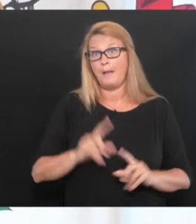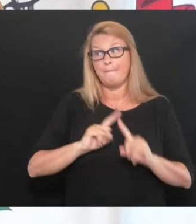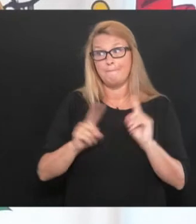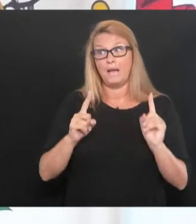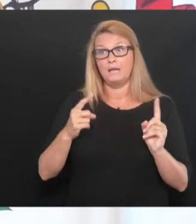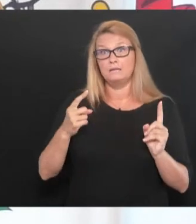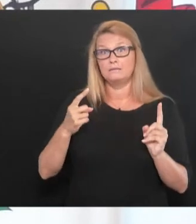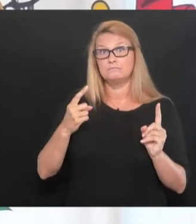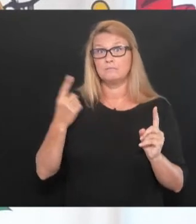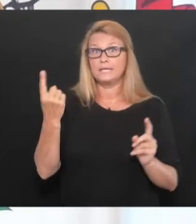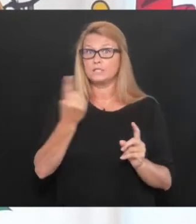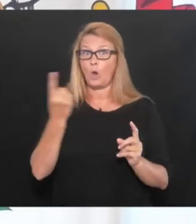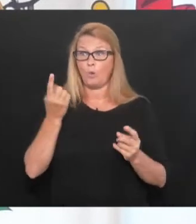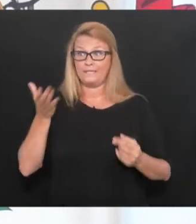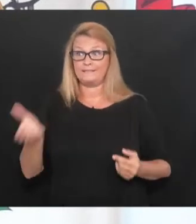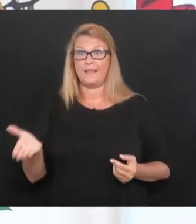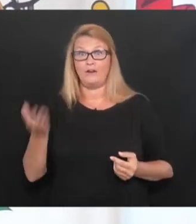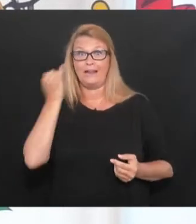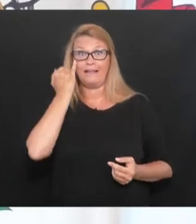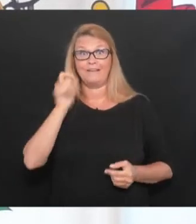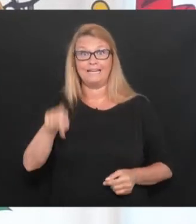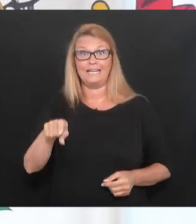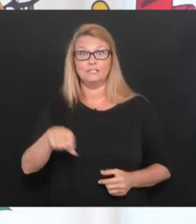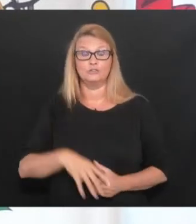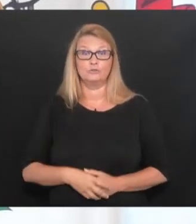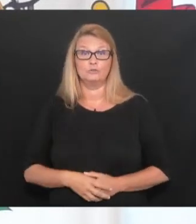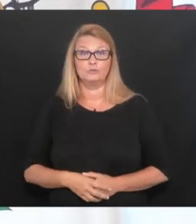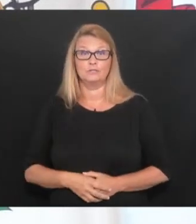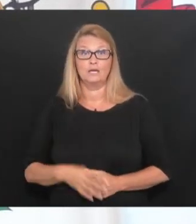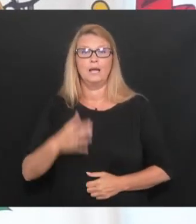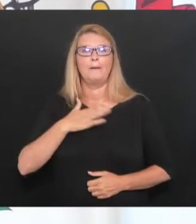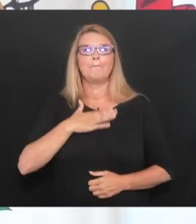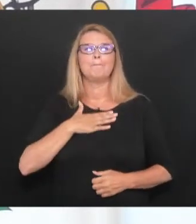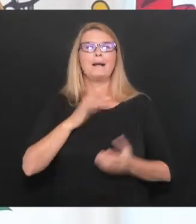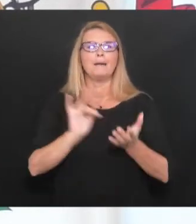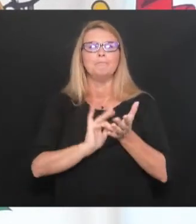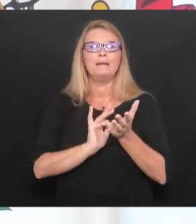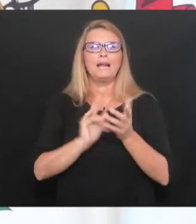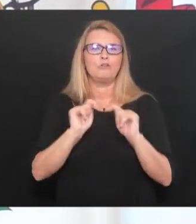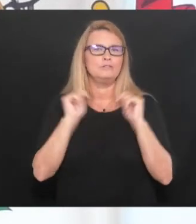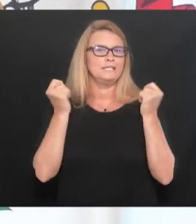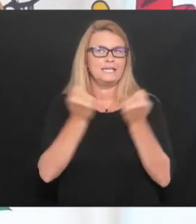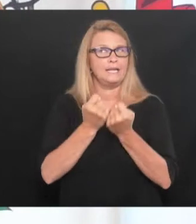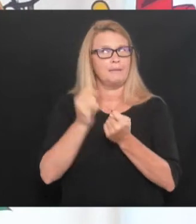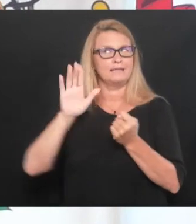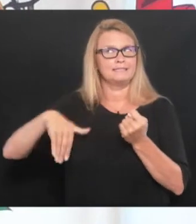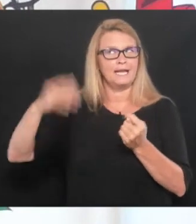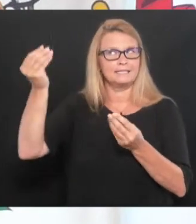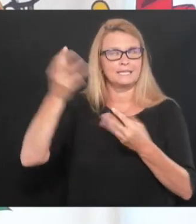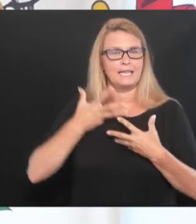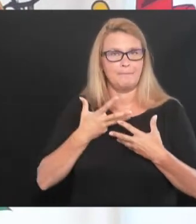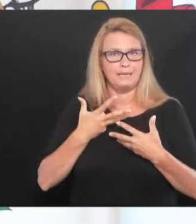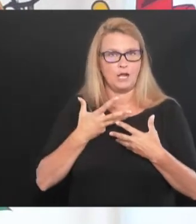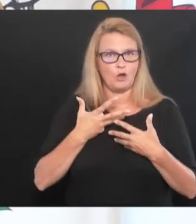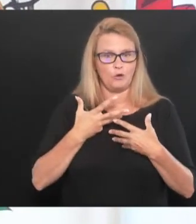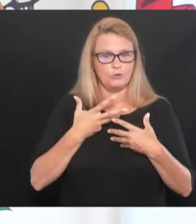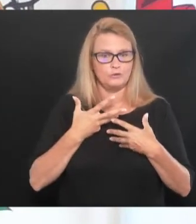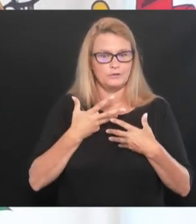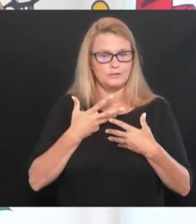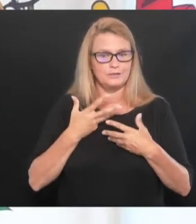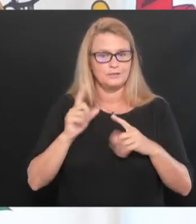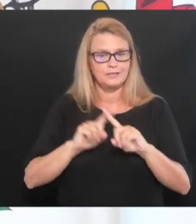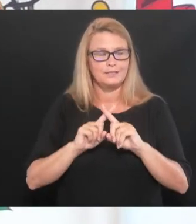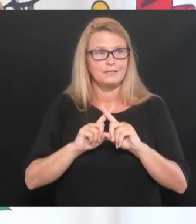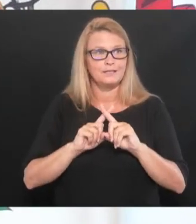table. Our medical experts have not come to me and said we need to be doing this now at